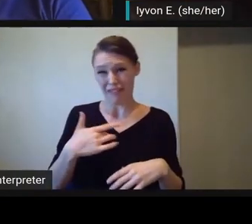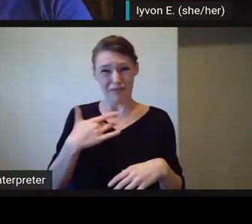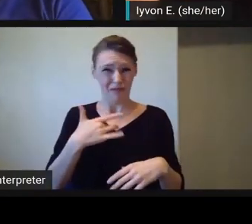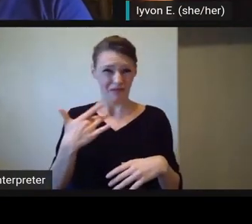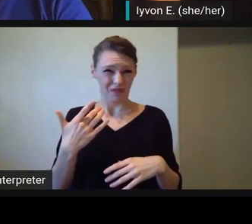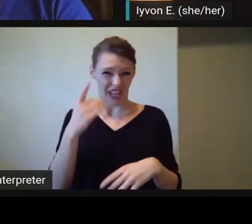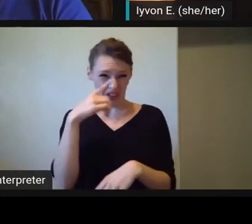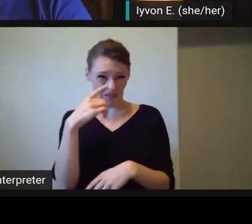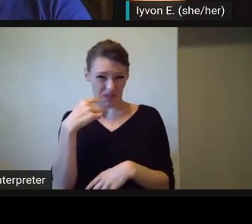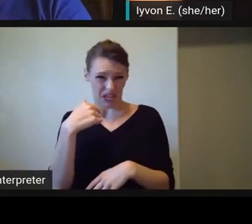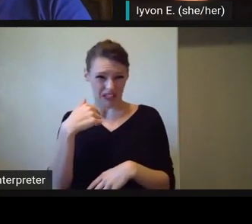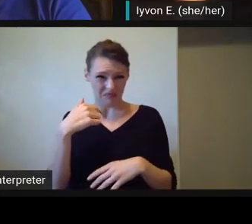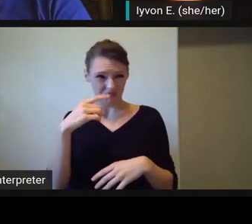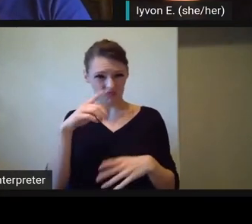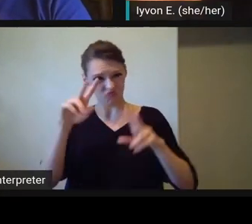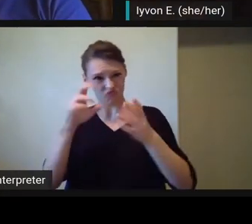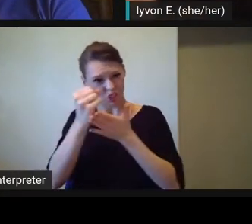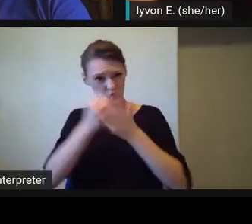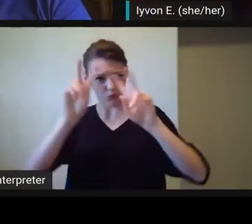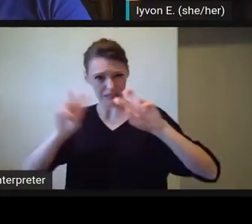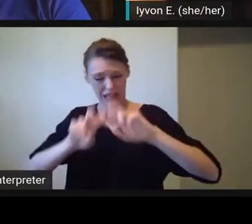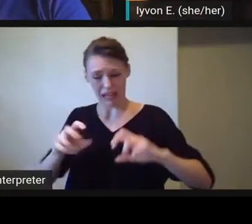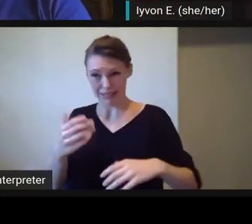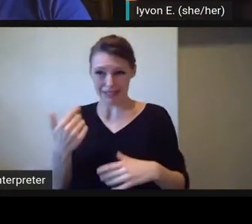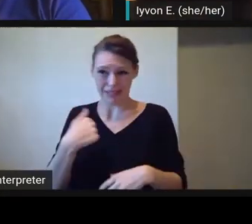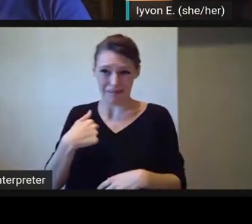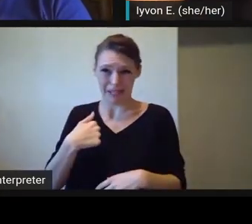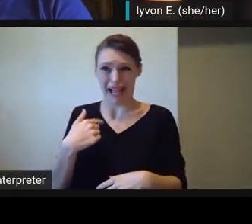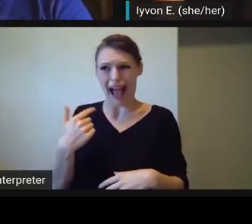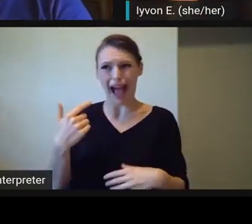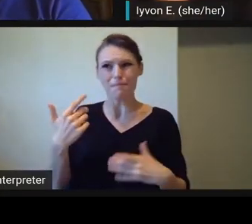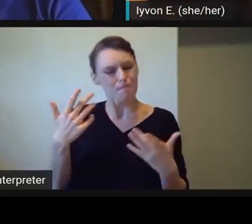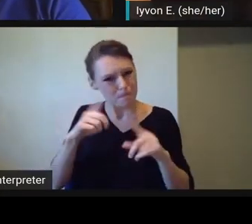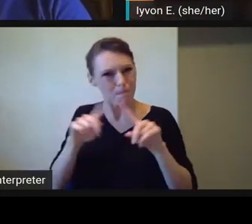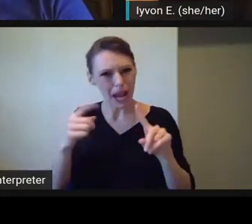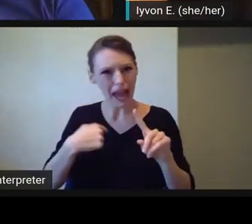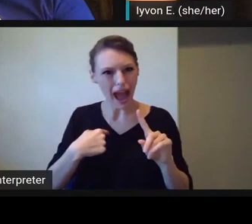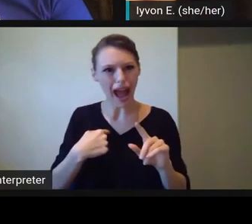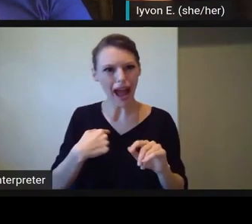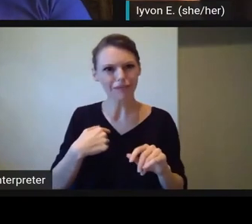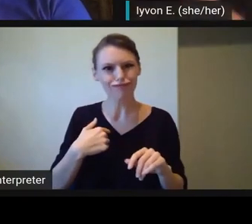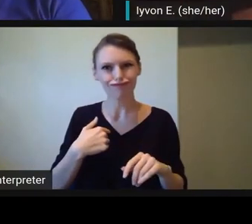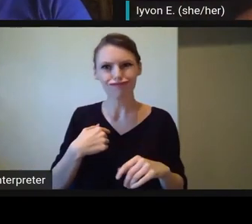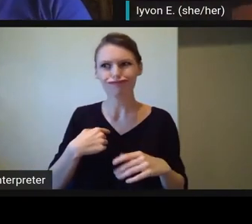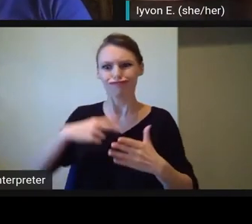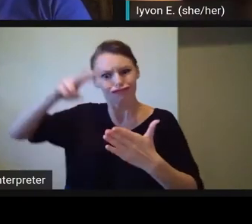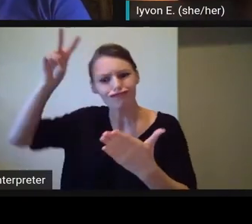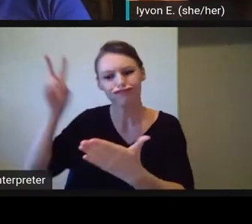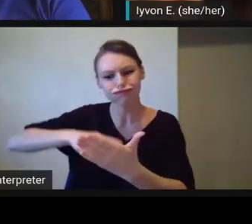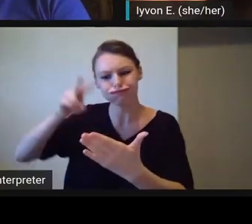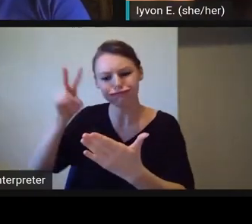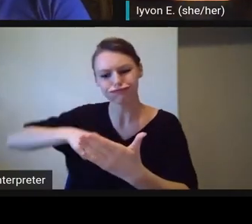know that I have read over probably 500 plays at this point through submissions and through